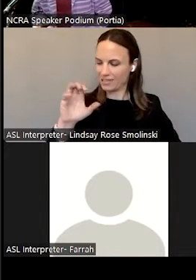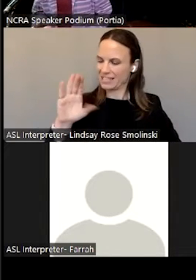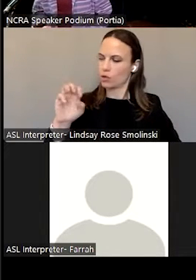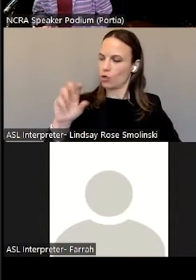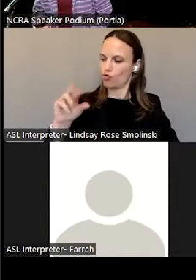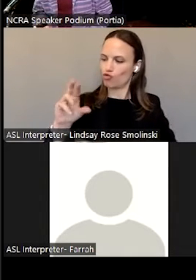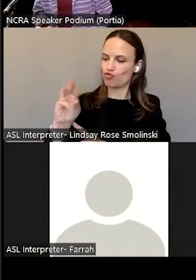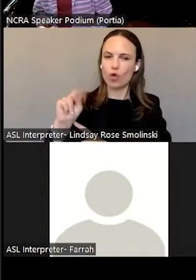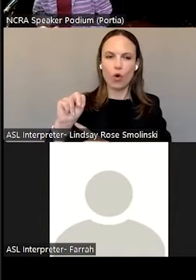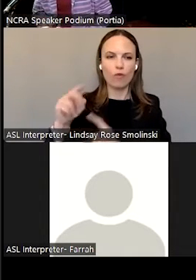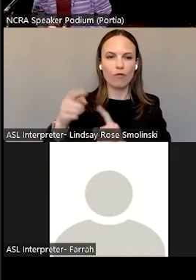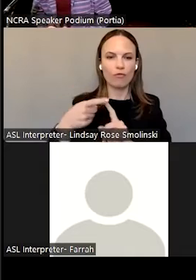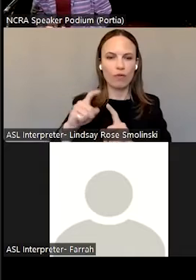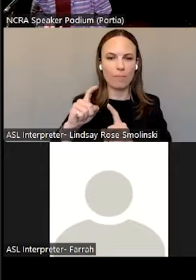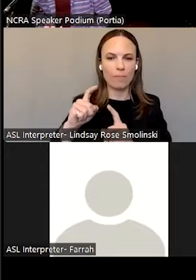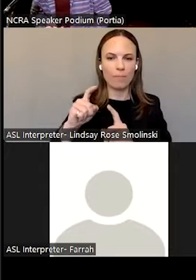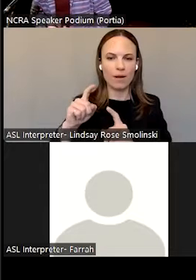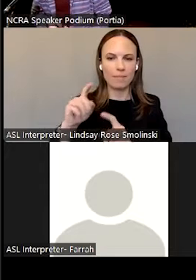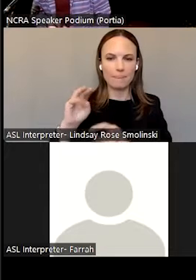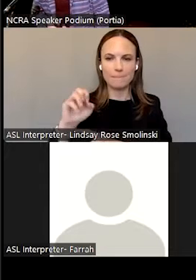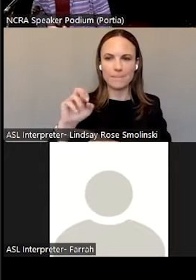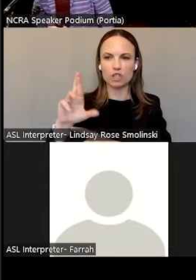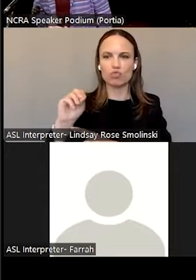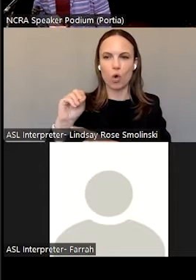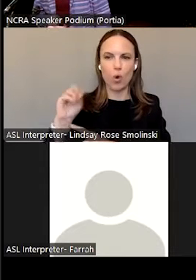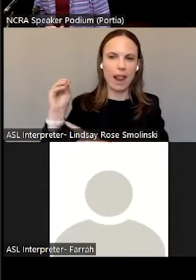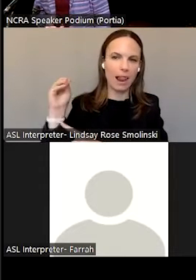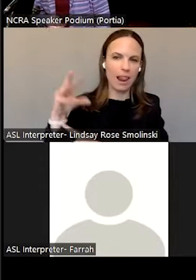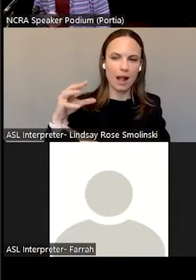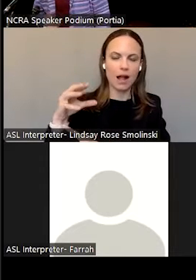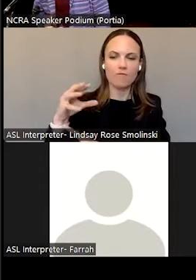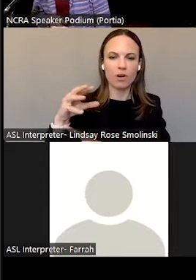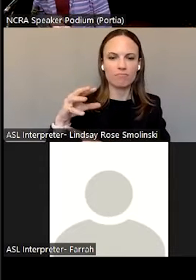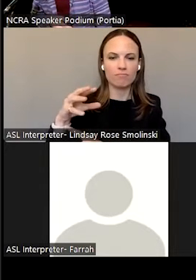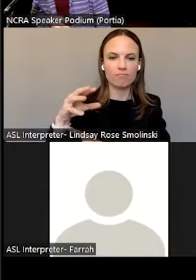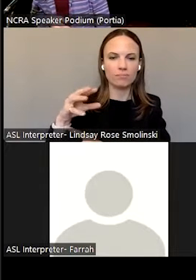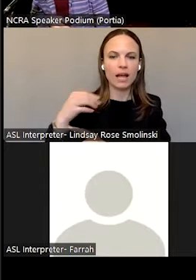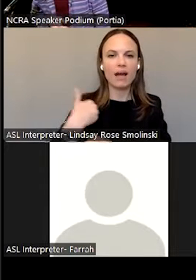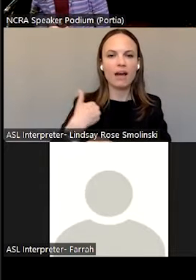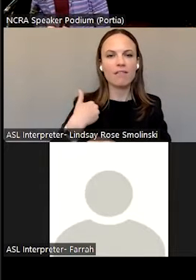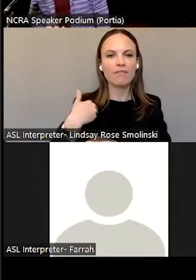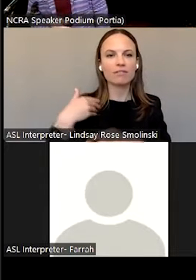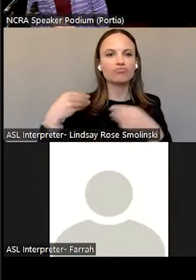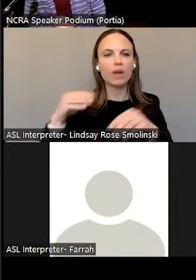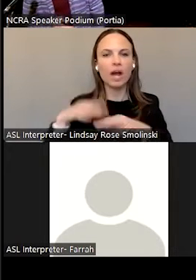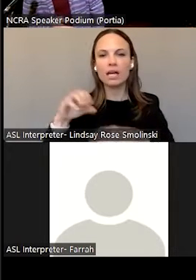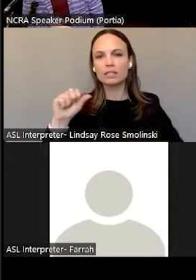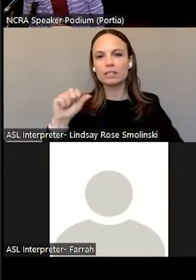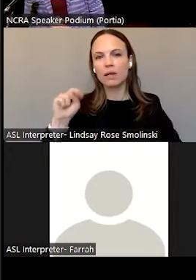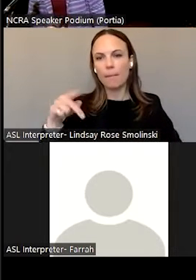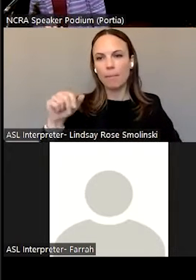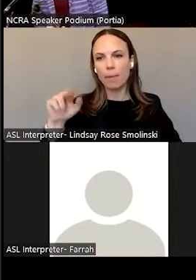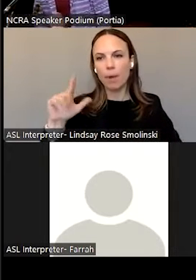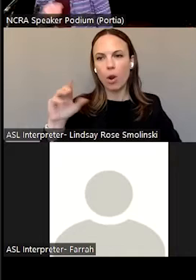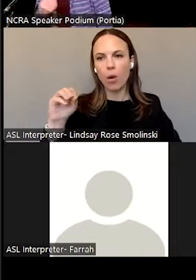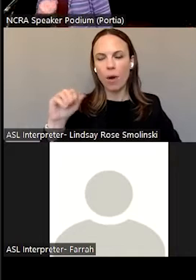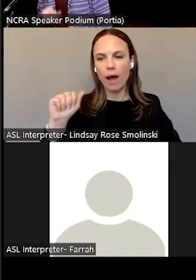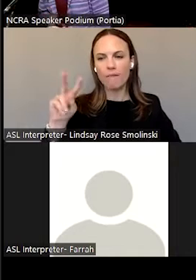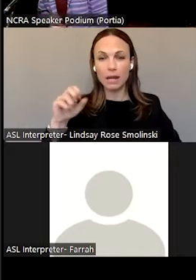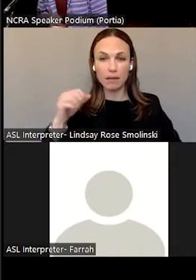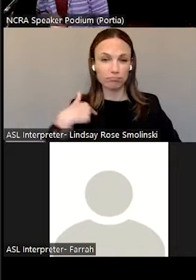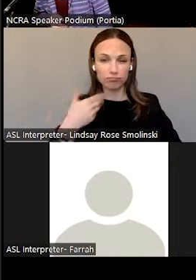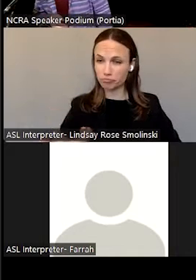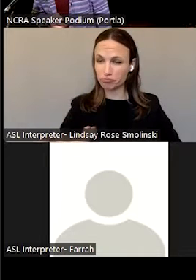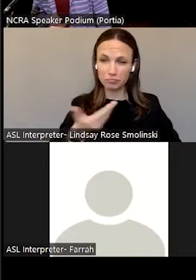local manufacturing company. We've got a showroom down on San Pablo Avenue. I'd welcome you if you have time to